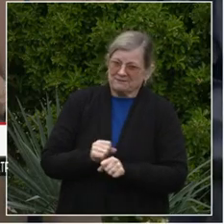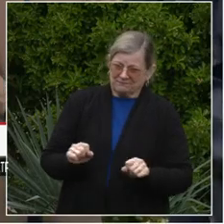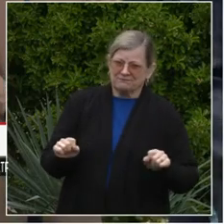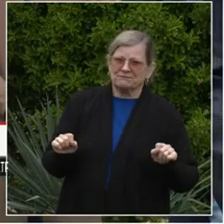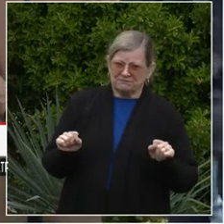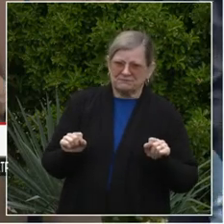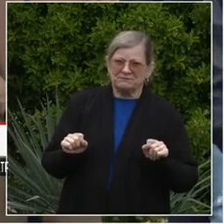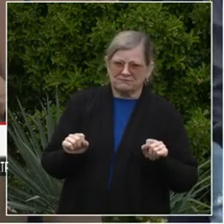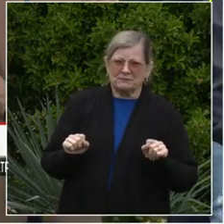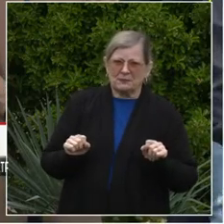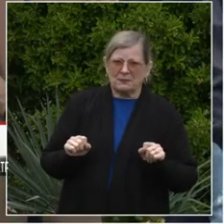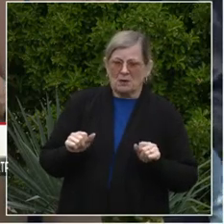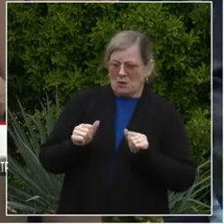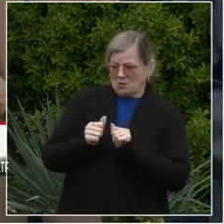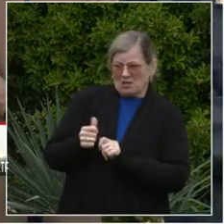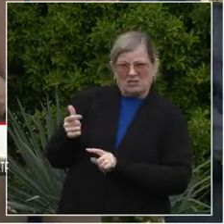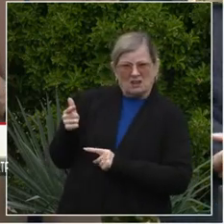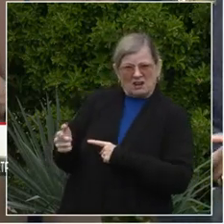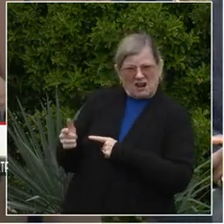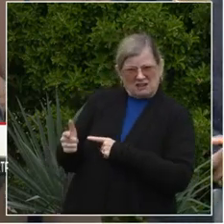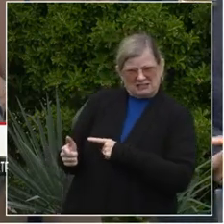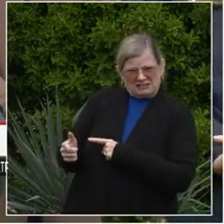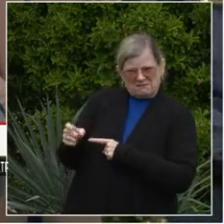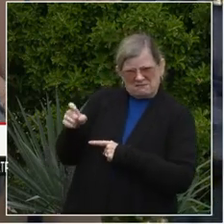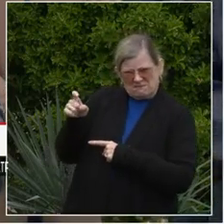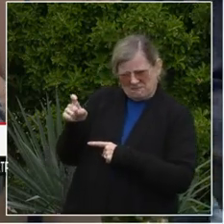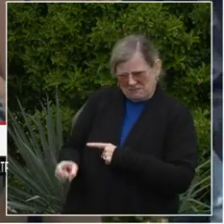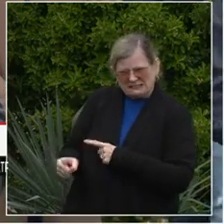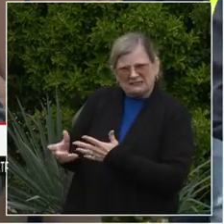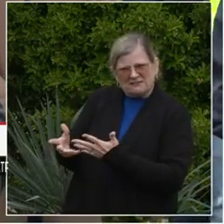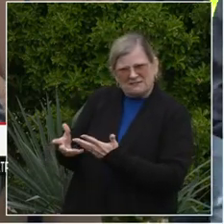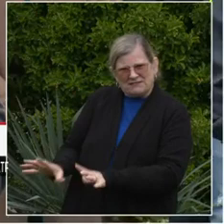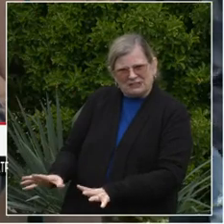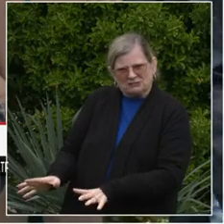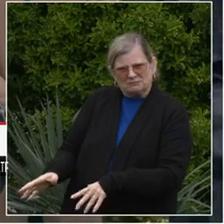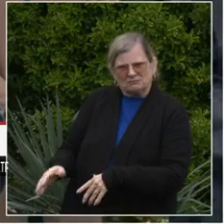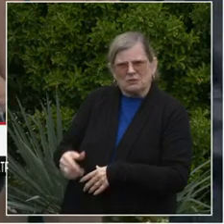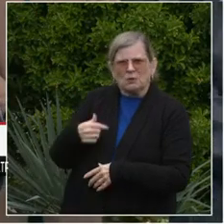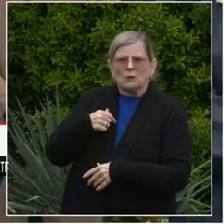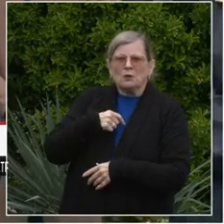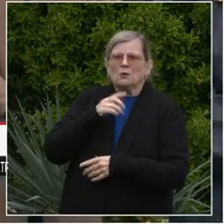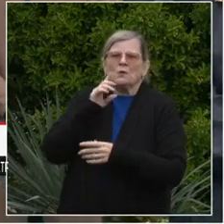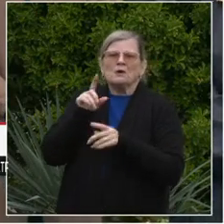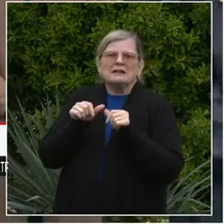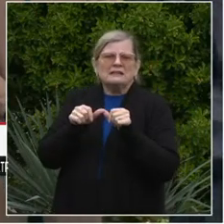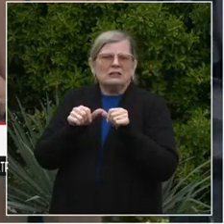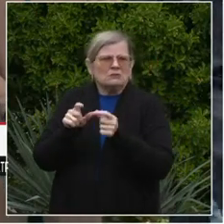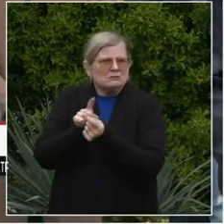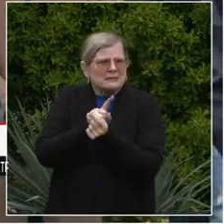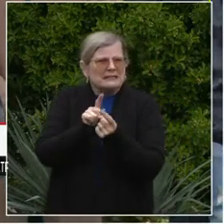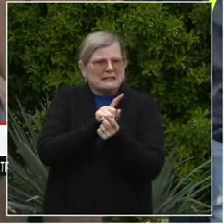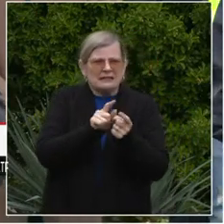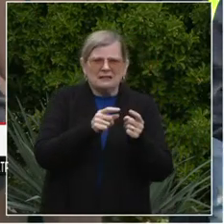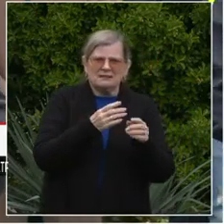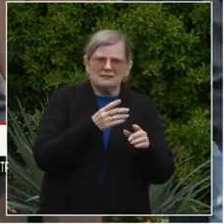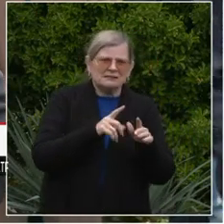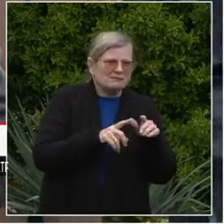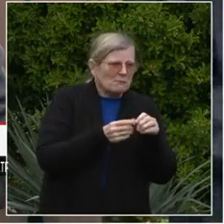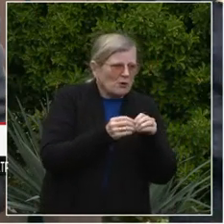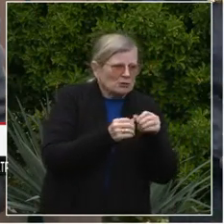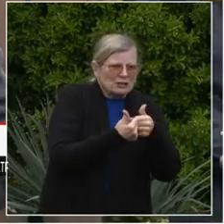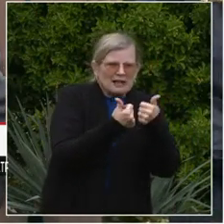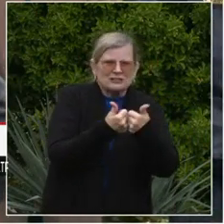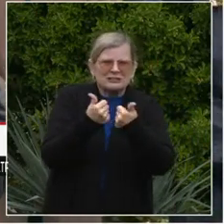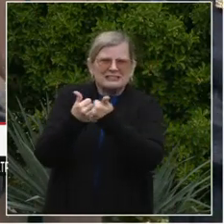The gun violence has to end, and we will continue to meet the challenges of disrupting this vicious shooting cycle. We need support